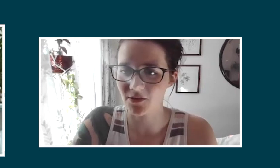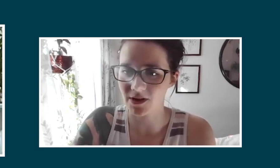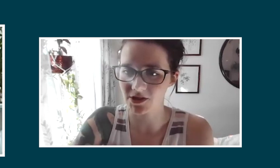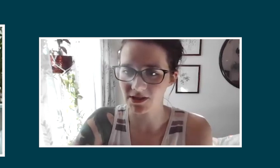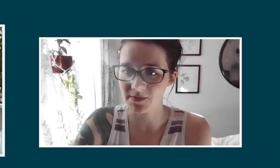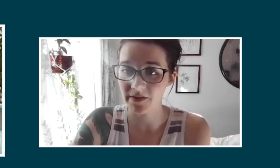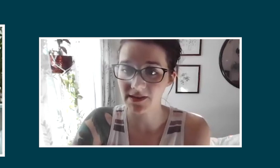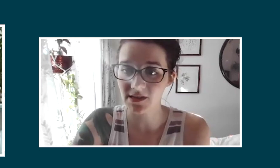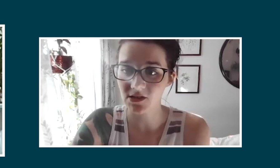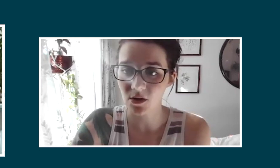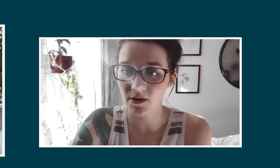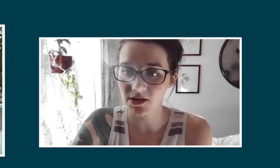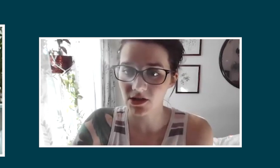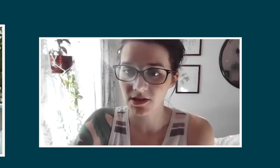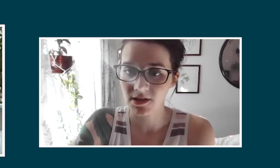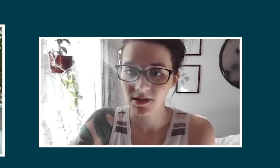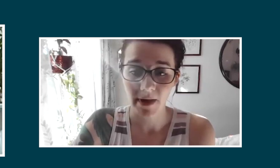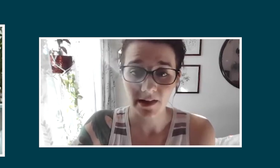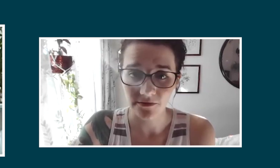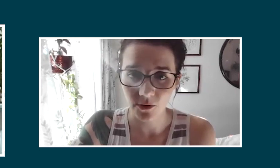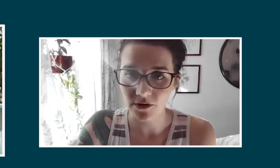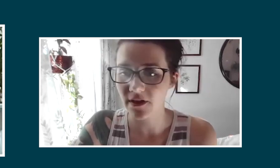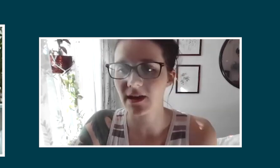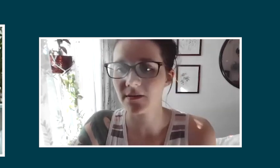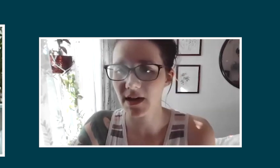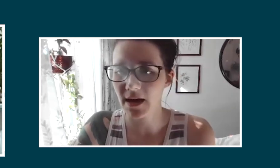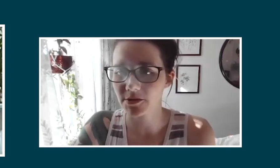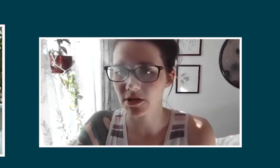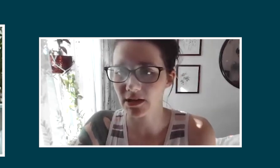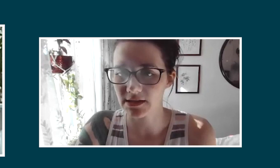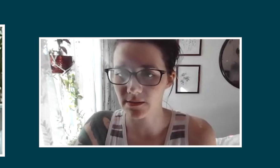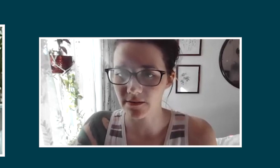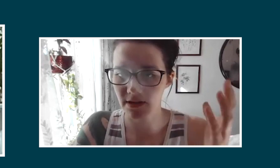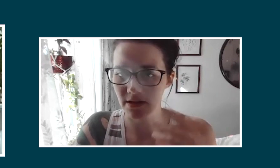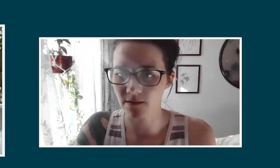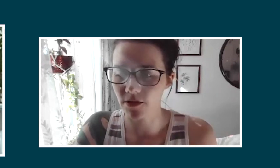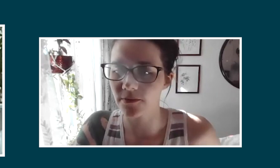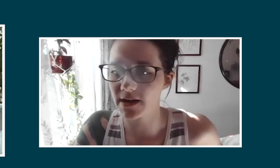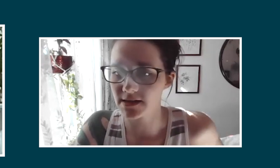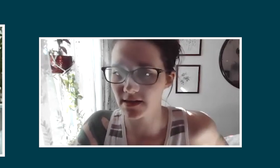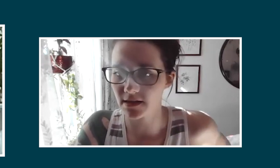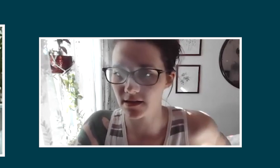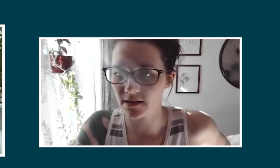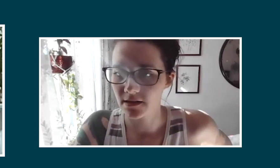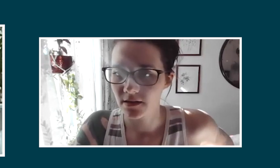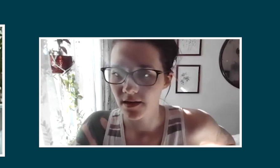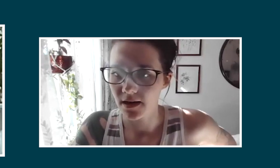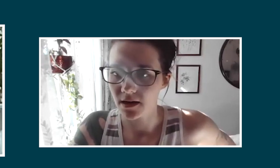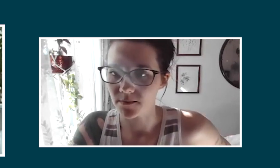actually answer the questions. But this had so much back and forth, and I'm capturing some of the threads that